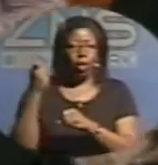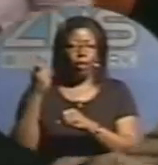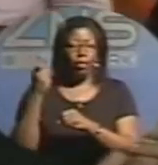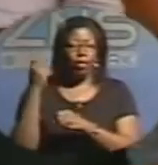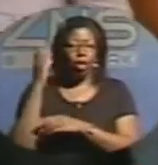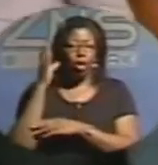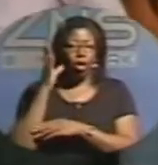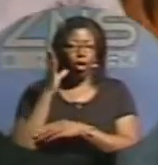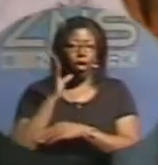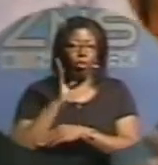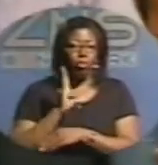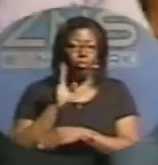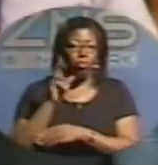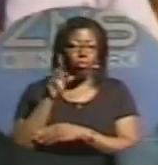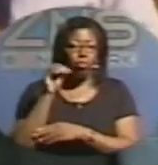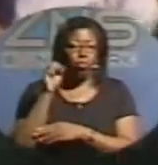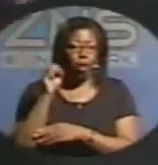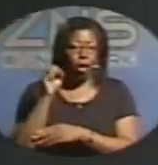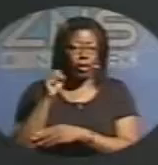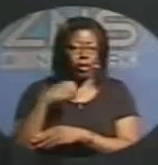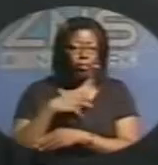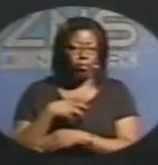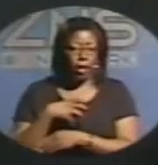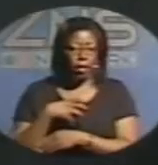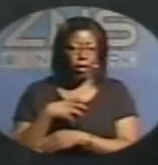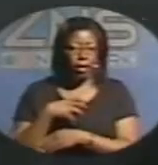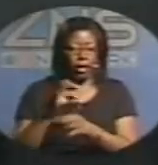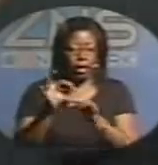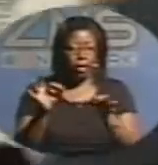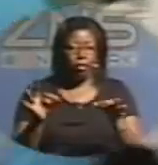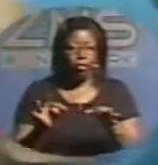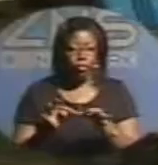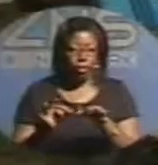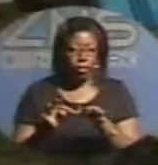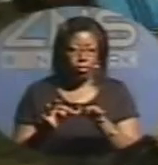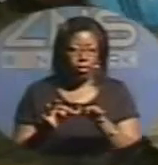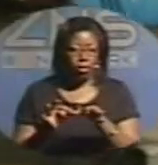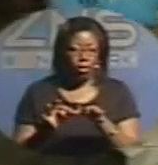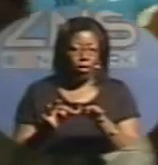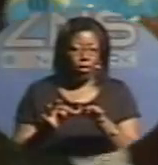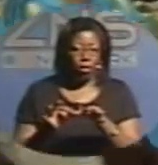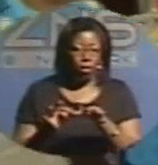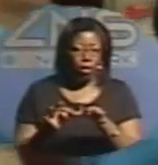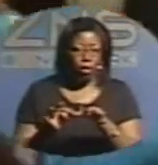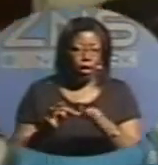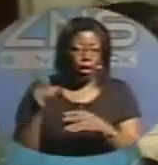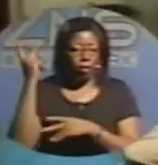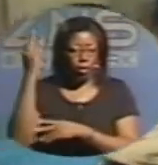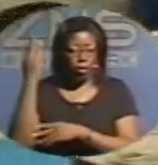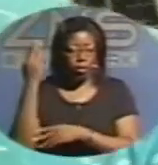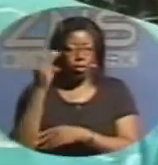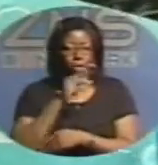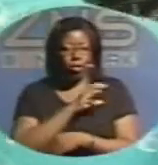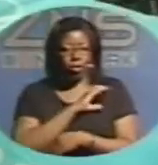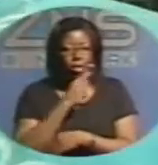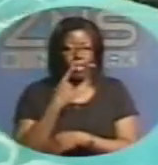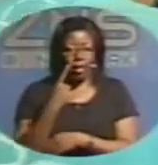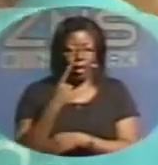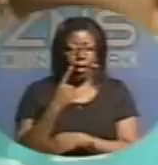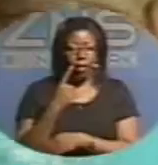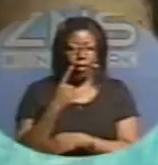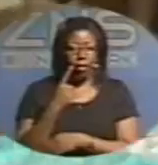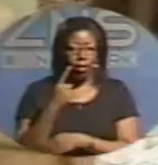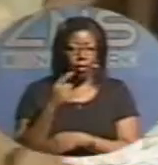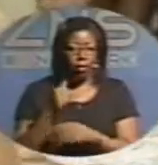in the triple jump, the first field event medal at that level by a Bahamian. Prime Minister Christie says it's because of achievements like these and those